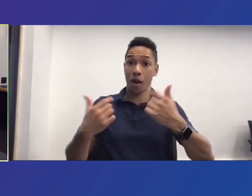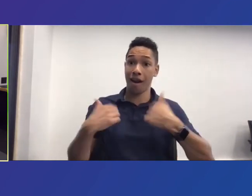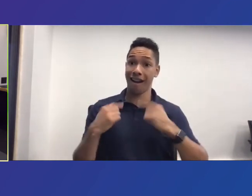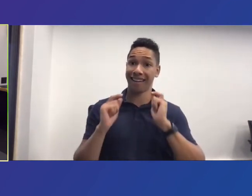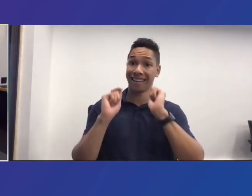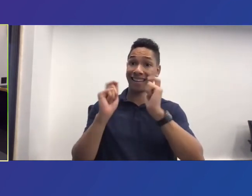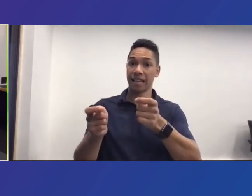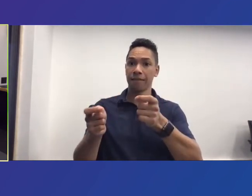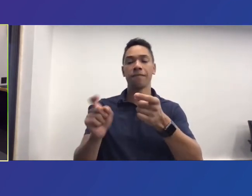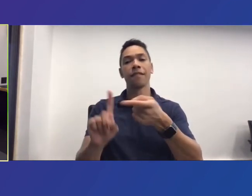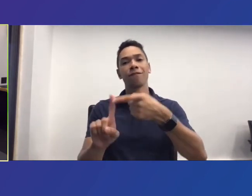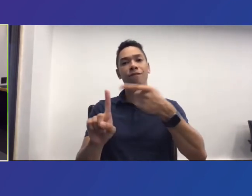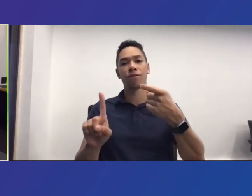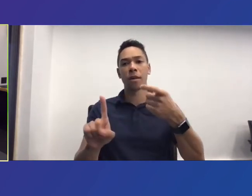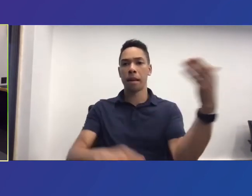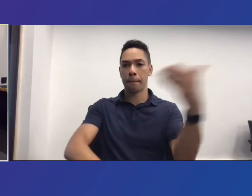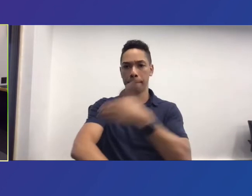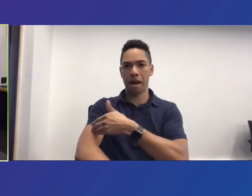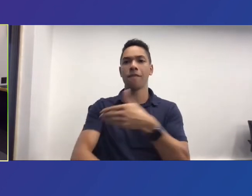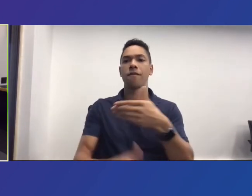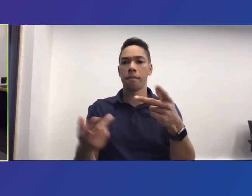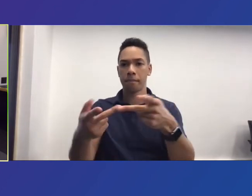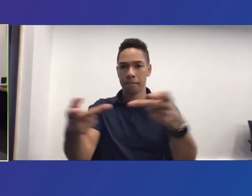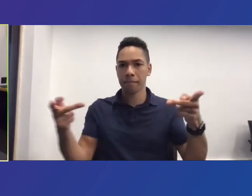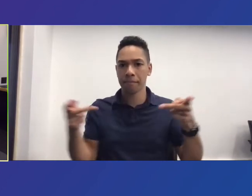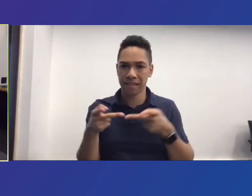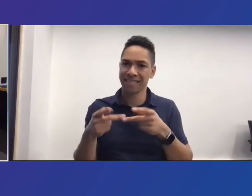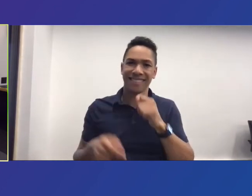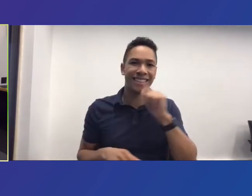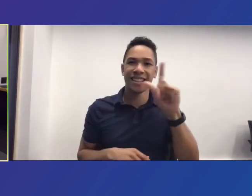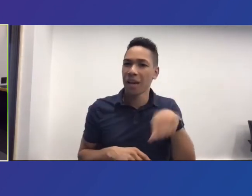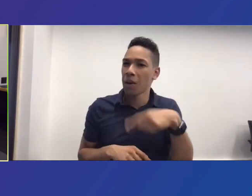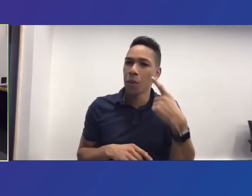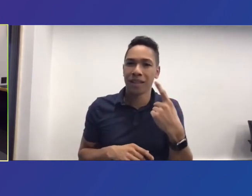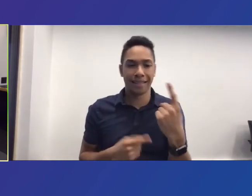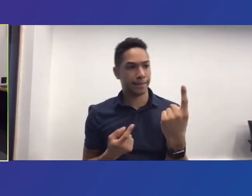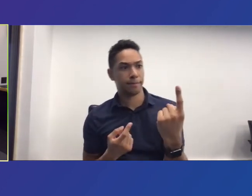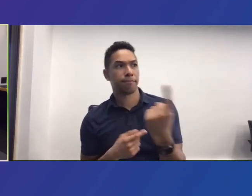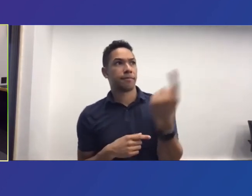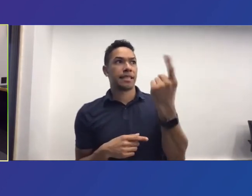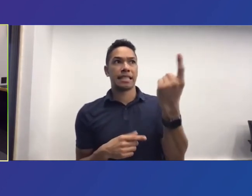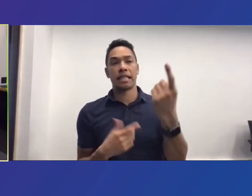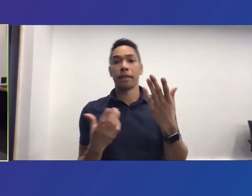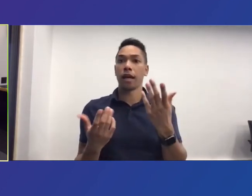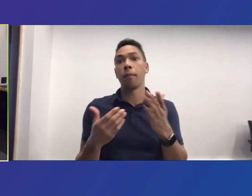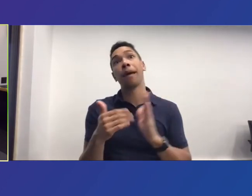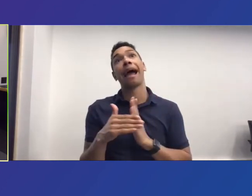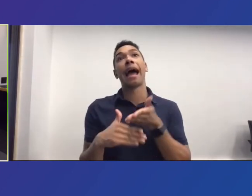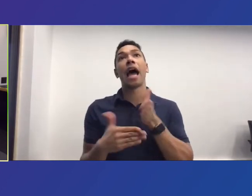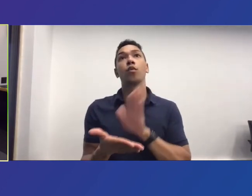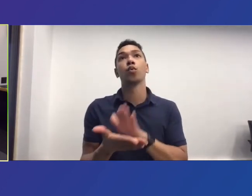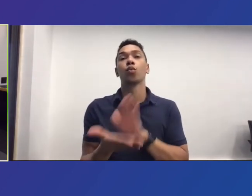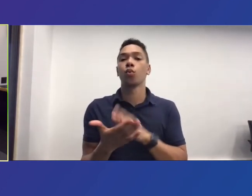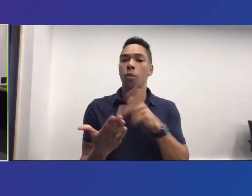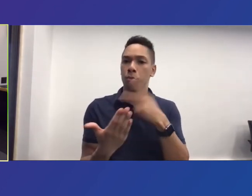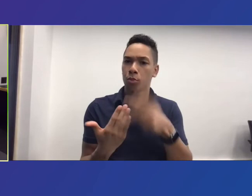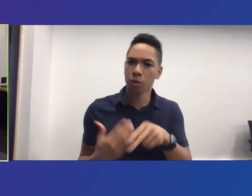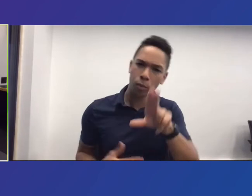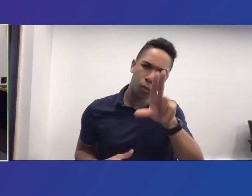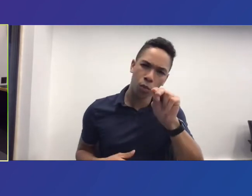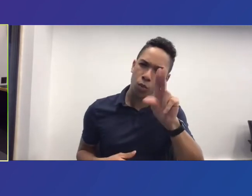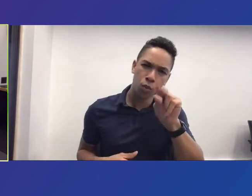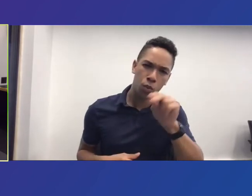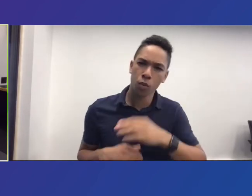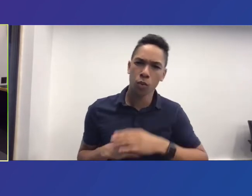actually comes from a powerful place, and it's not just something that's just an after school program type of thing. But also in